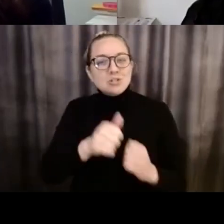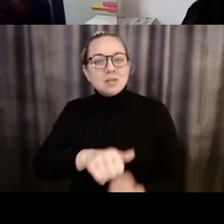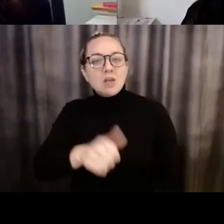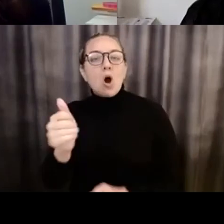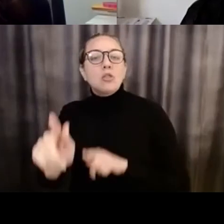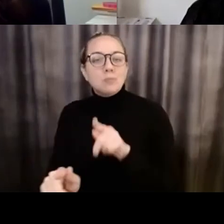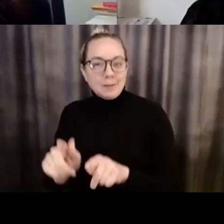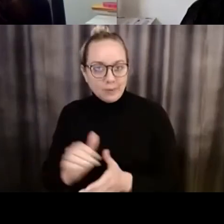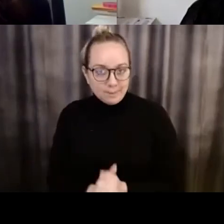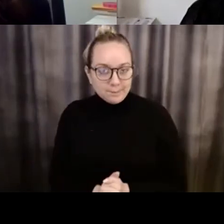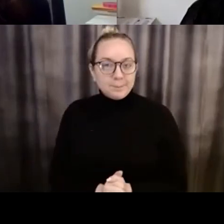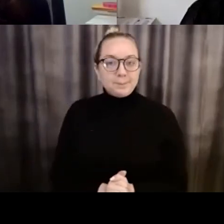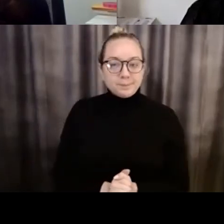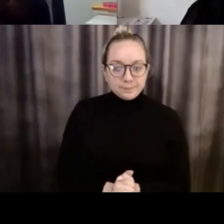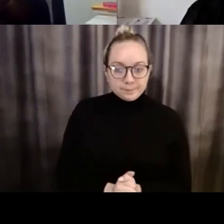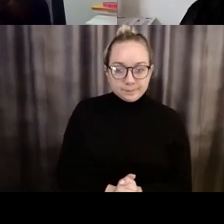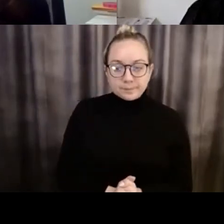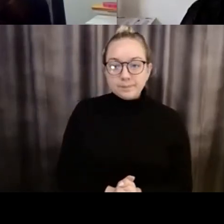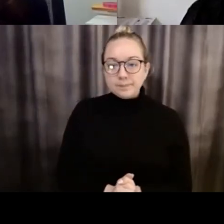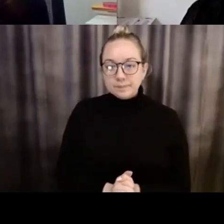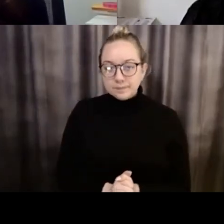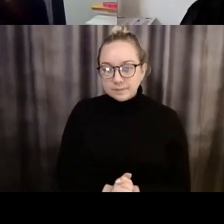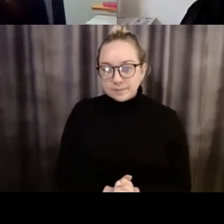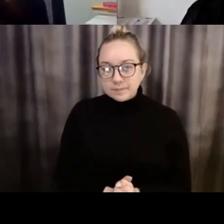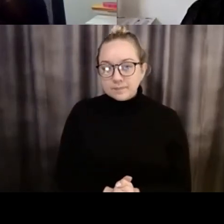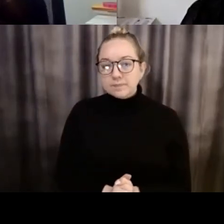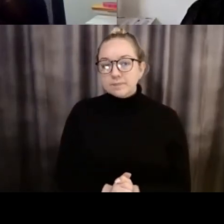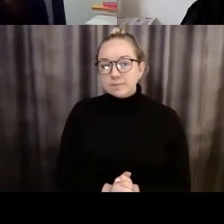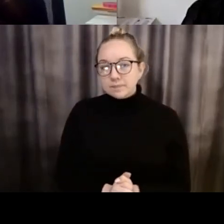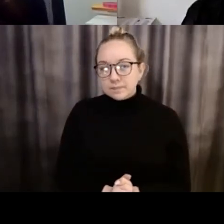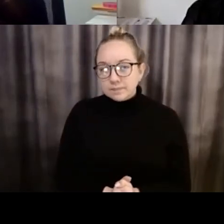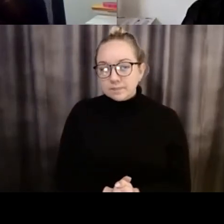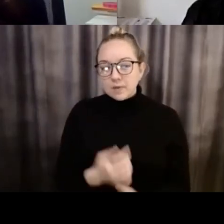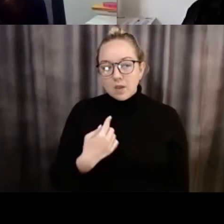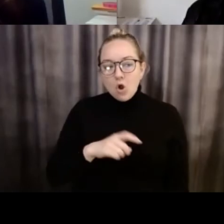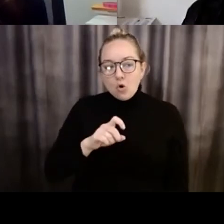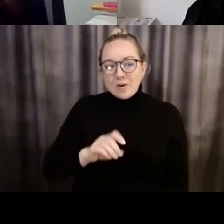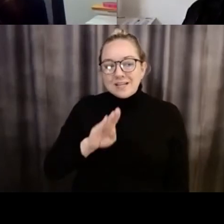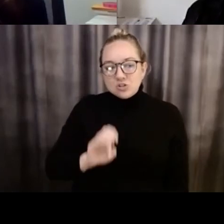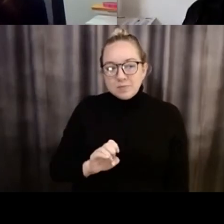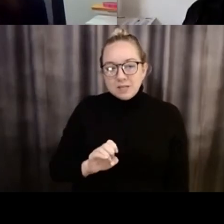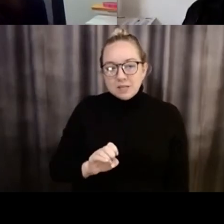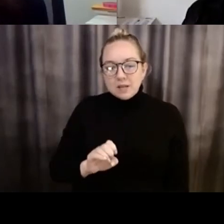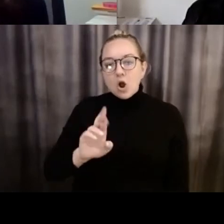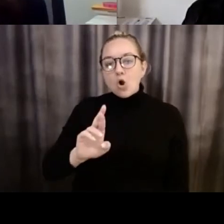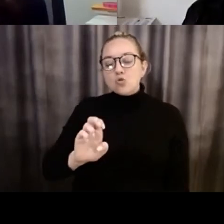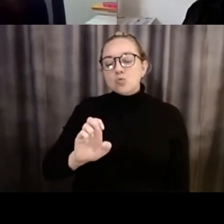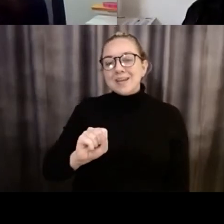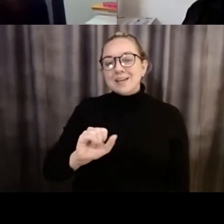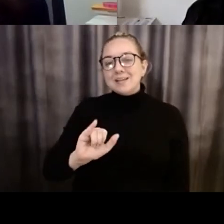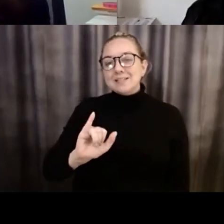serve us. This is a time when we need to be resilient. And sometimes we think, I'm not so resilient,